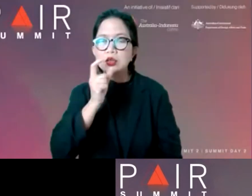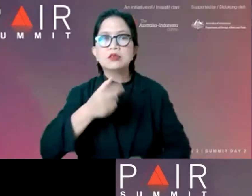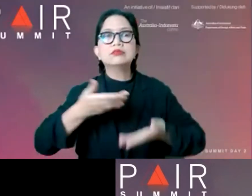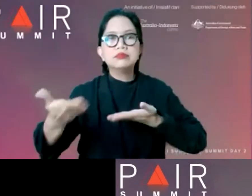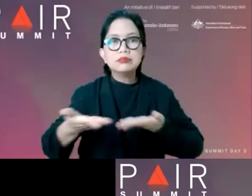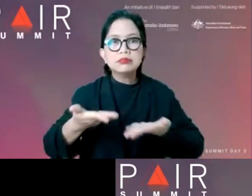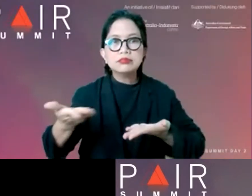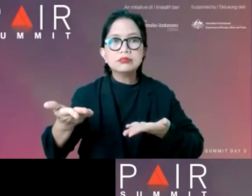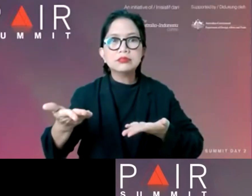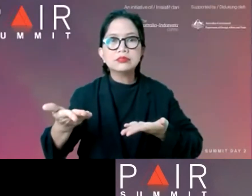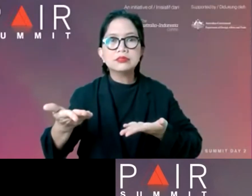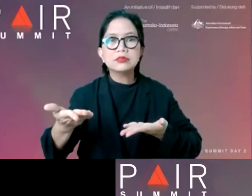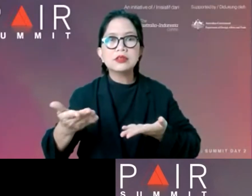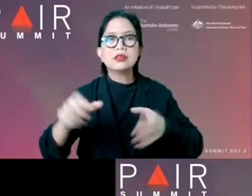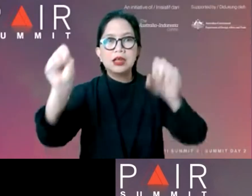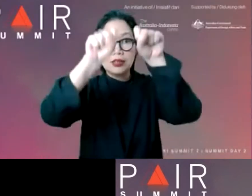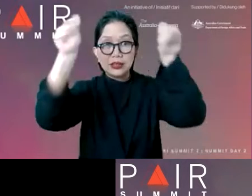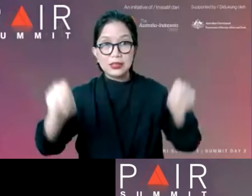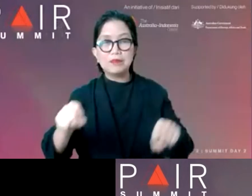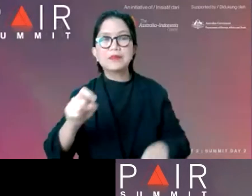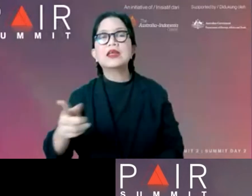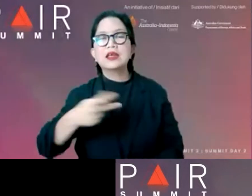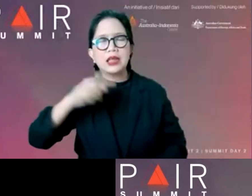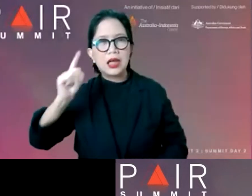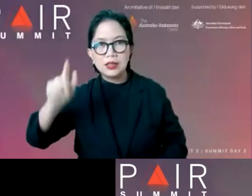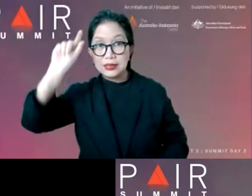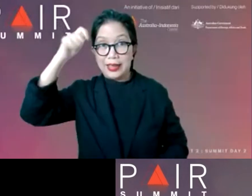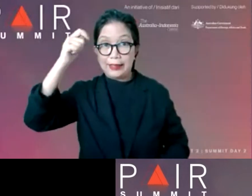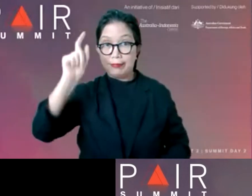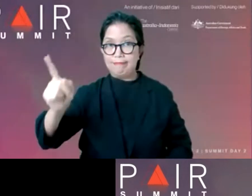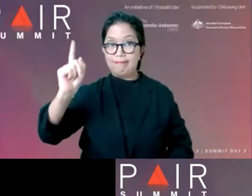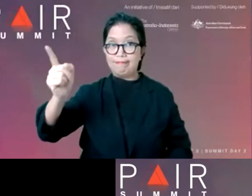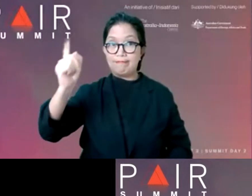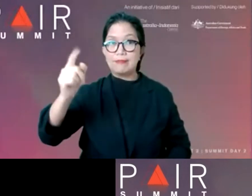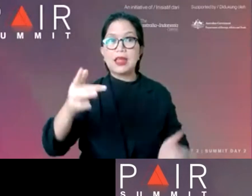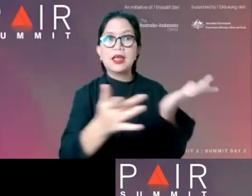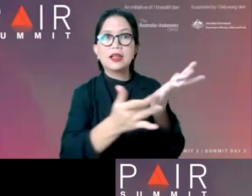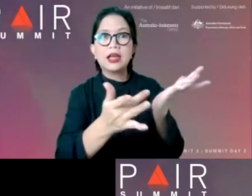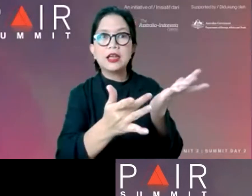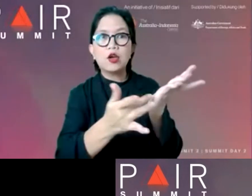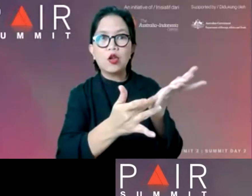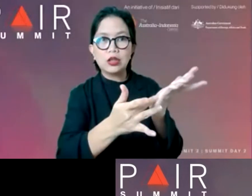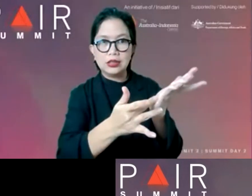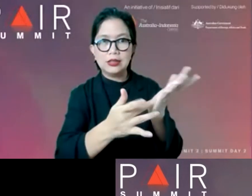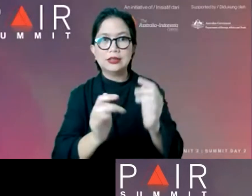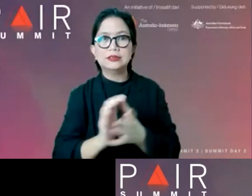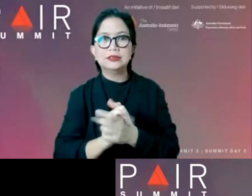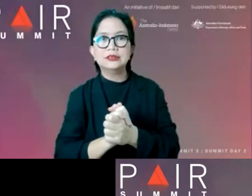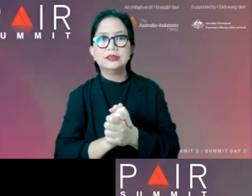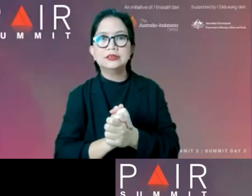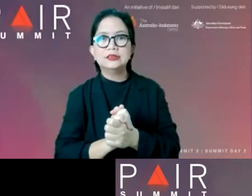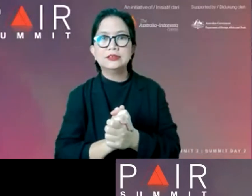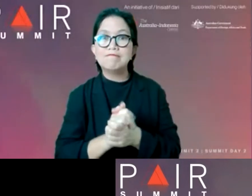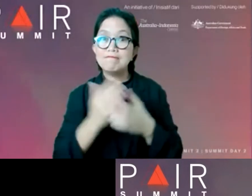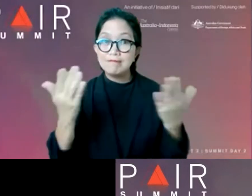I think we have to remember that technology or the technical aspects is just, about 20-30% of the